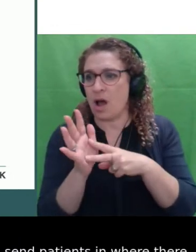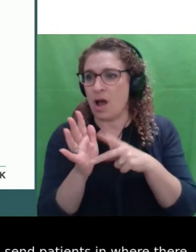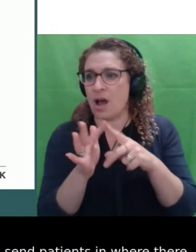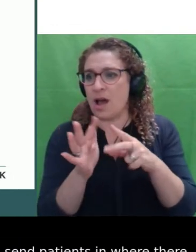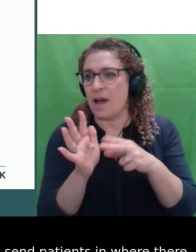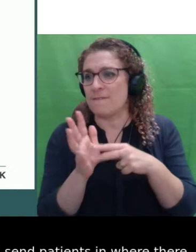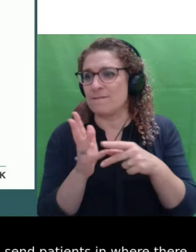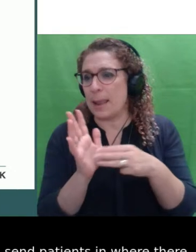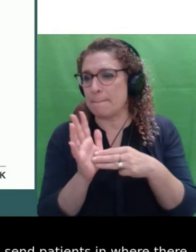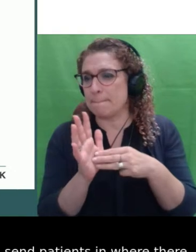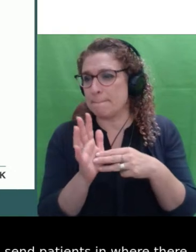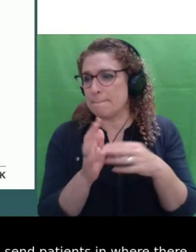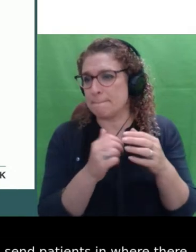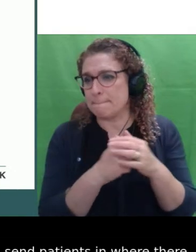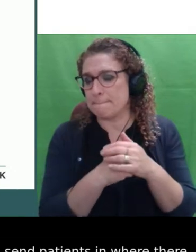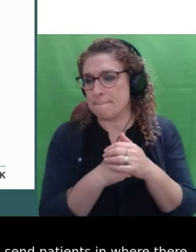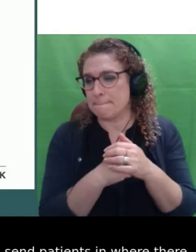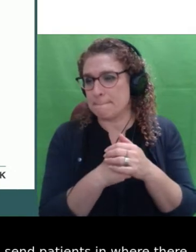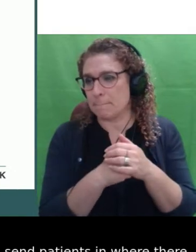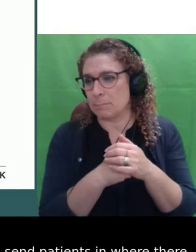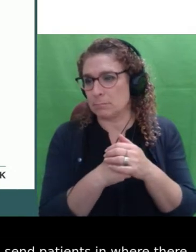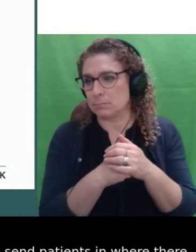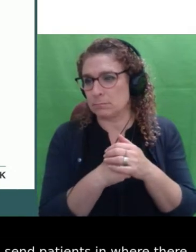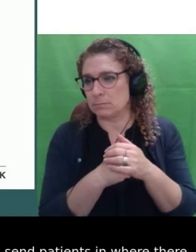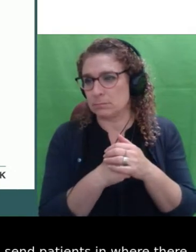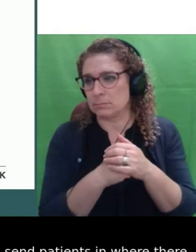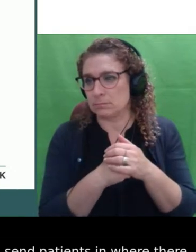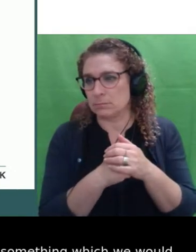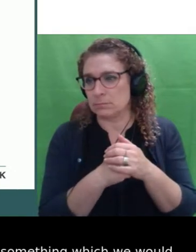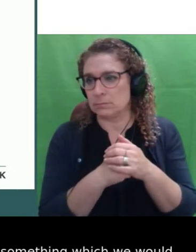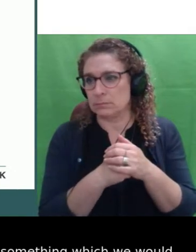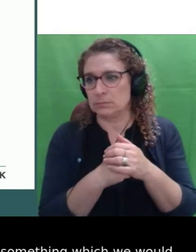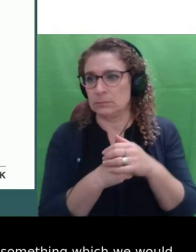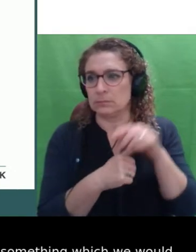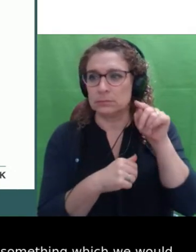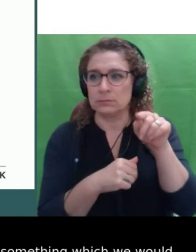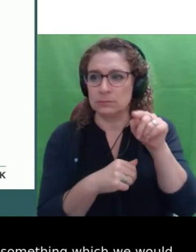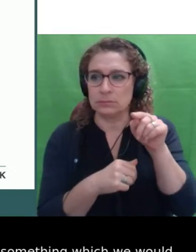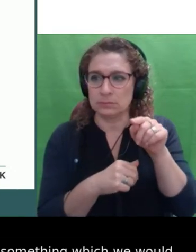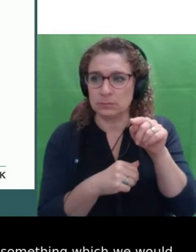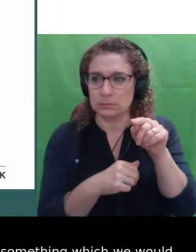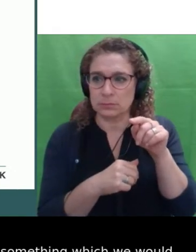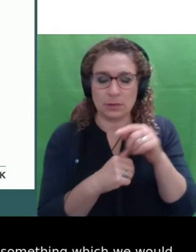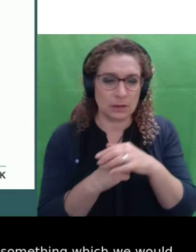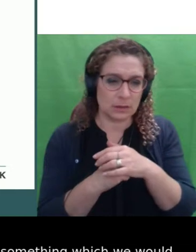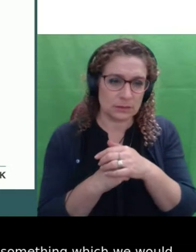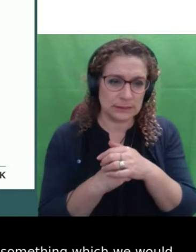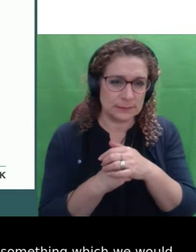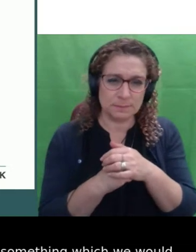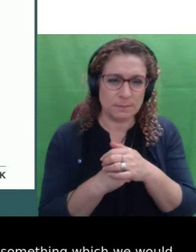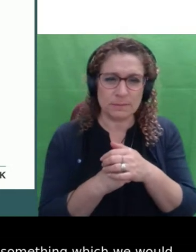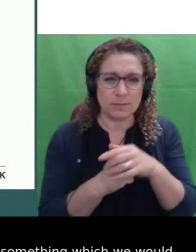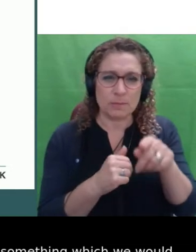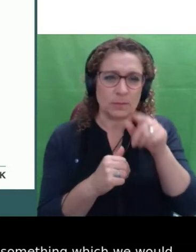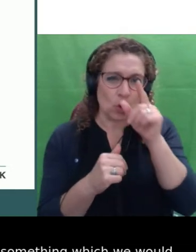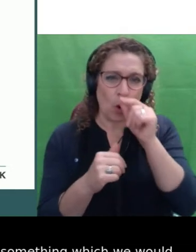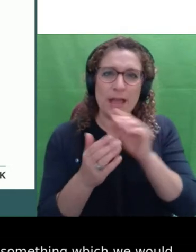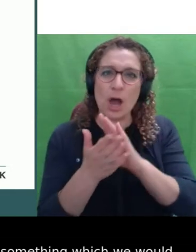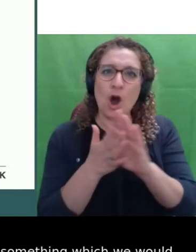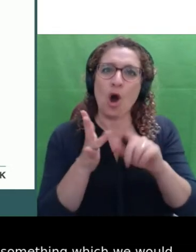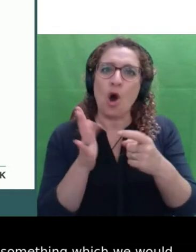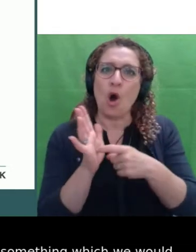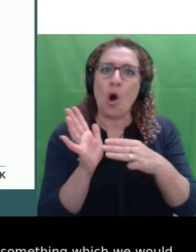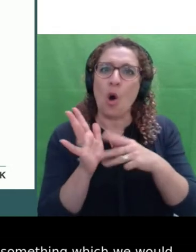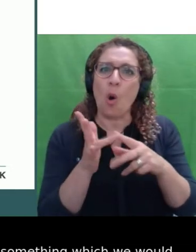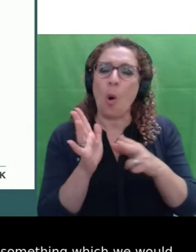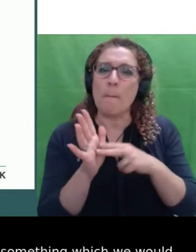a few years later to to confirm that there was raised natural tasers are hormone um in released often in allergic reactions when you have a